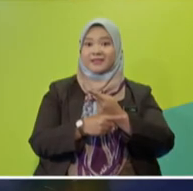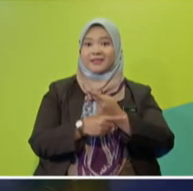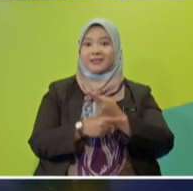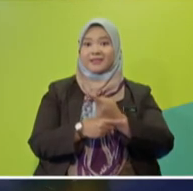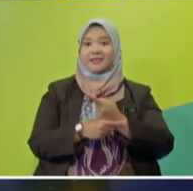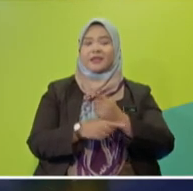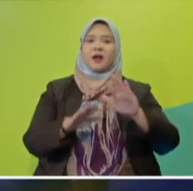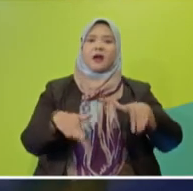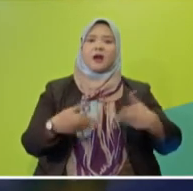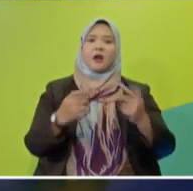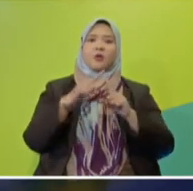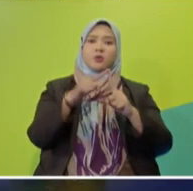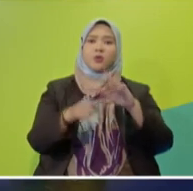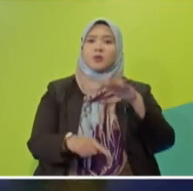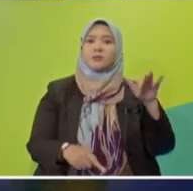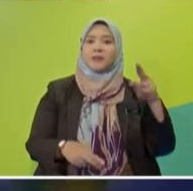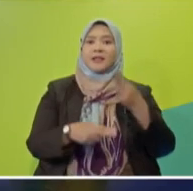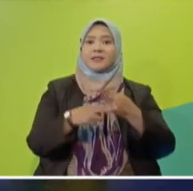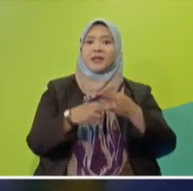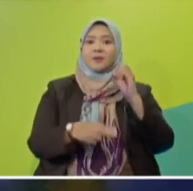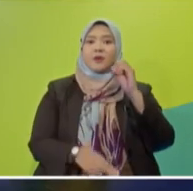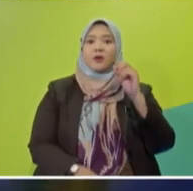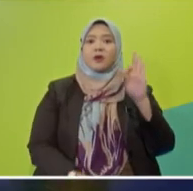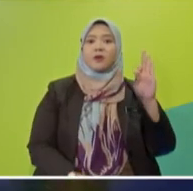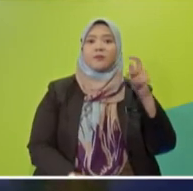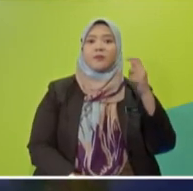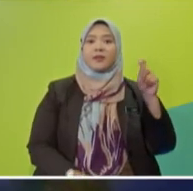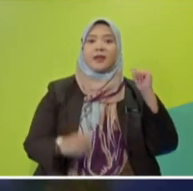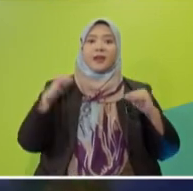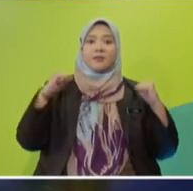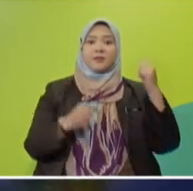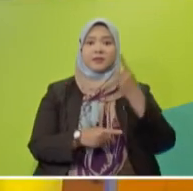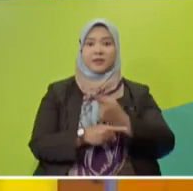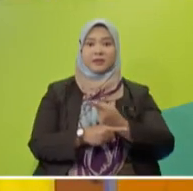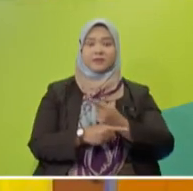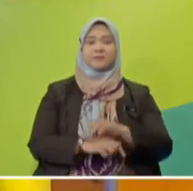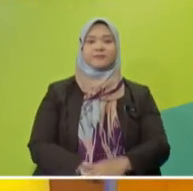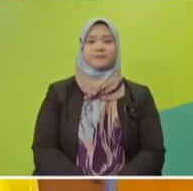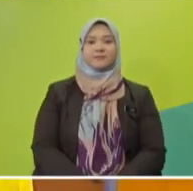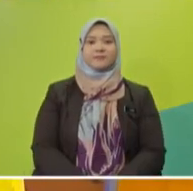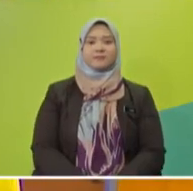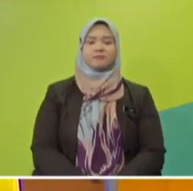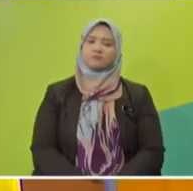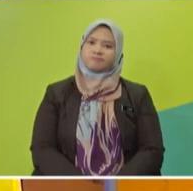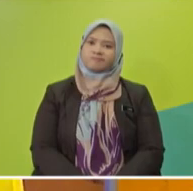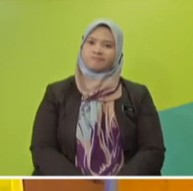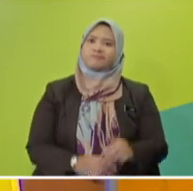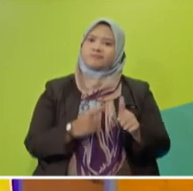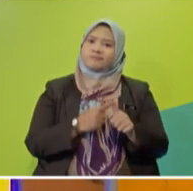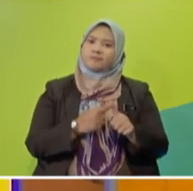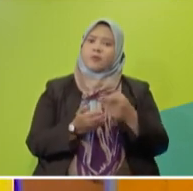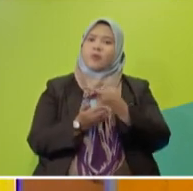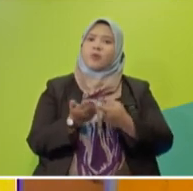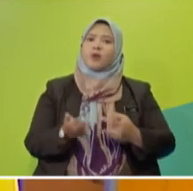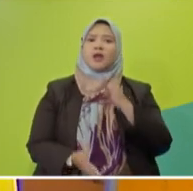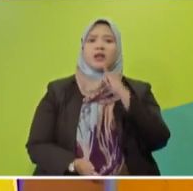Yes, it is fun. Okay, now let's go to the... Okay, what is pet? Since we are doing pet